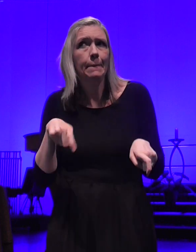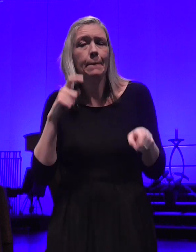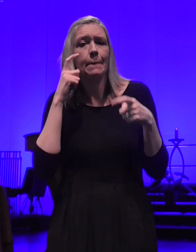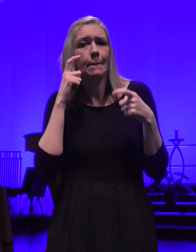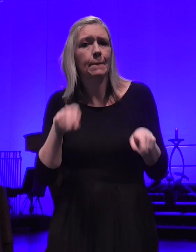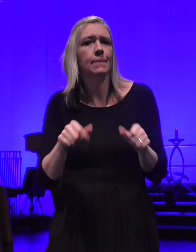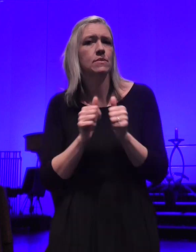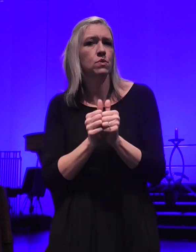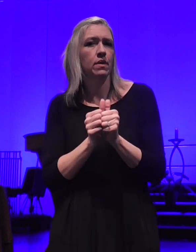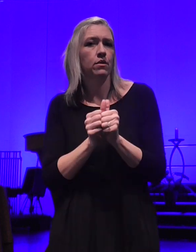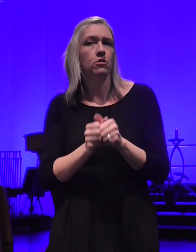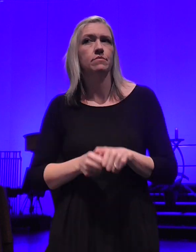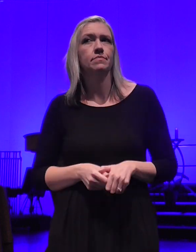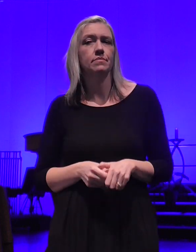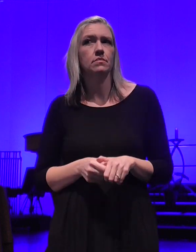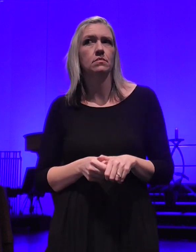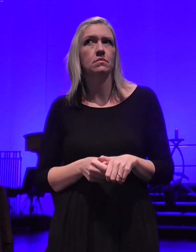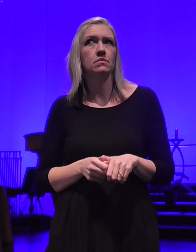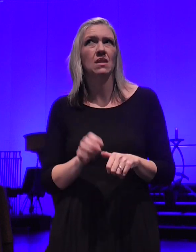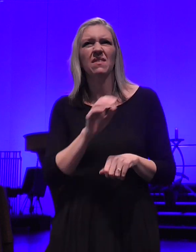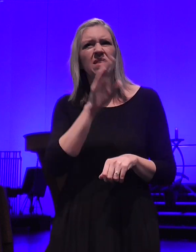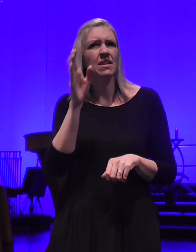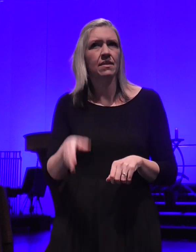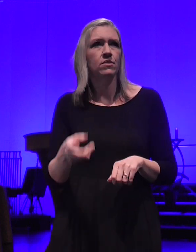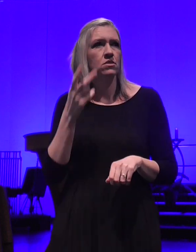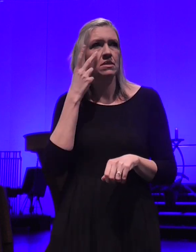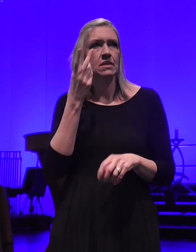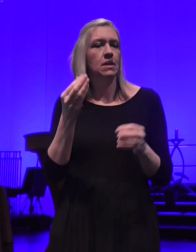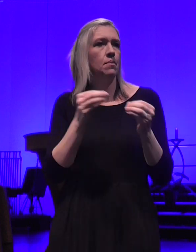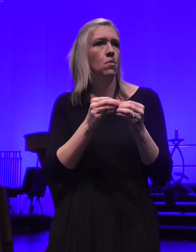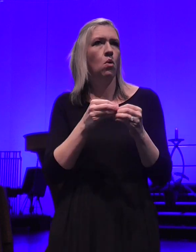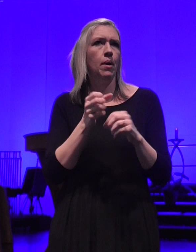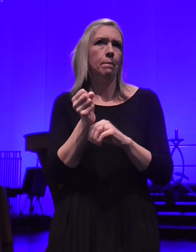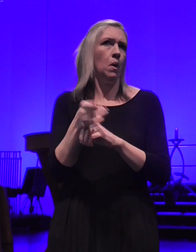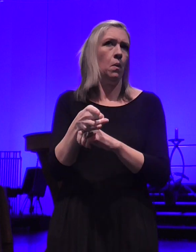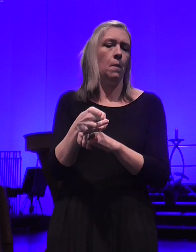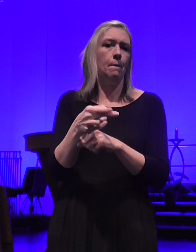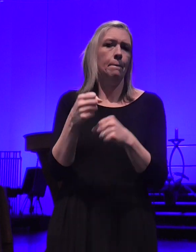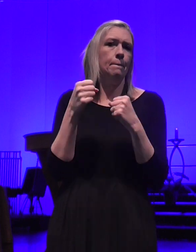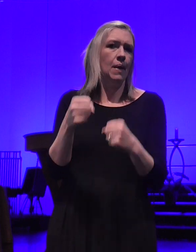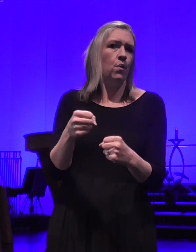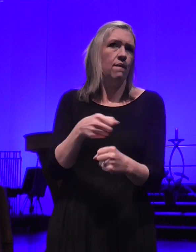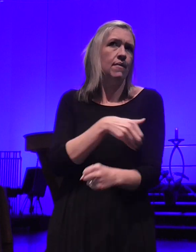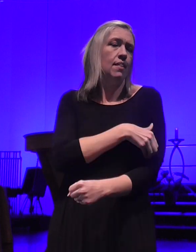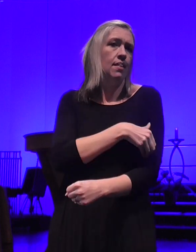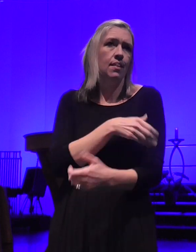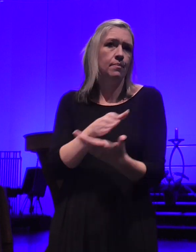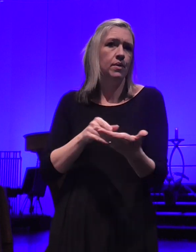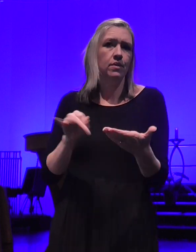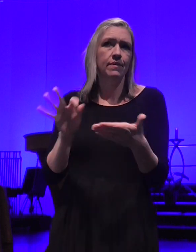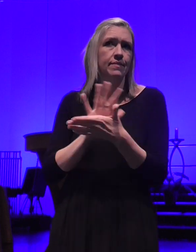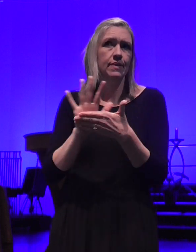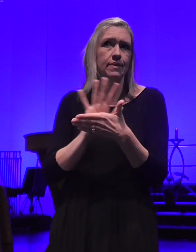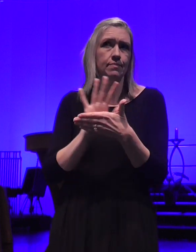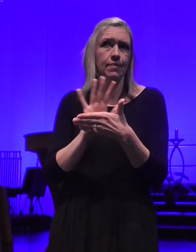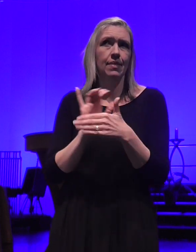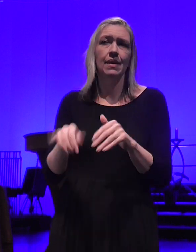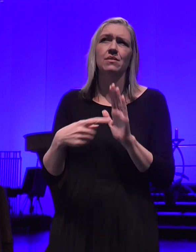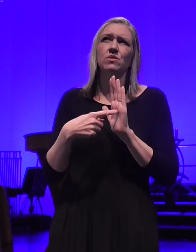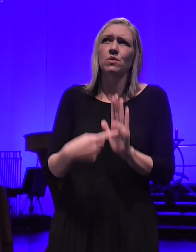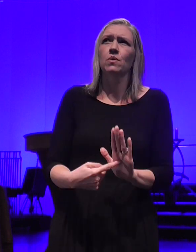together. And never have I seen a more powerful scene in a film that shares, in a sense,